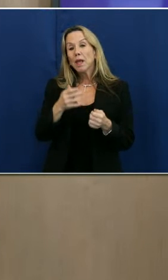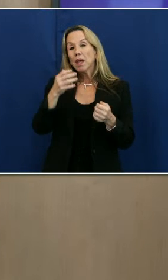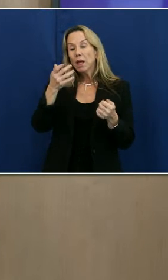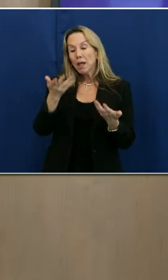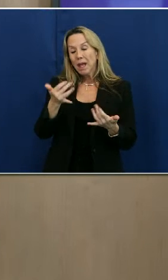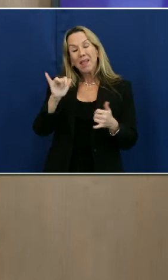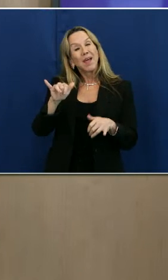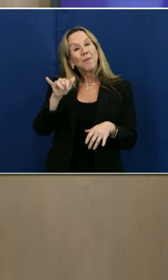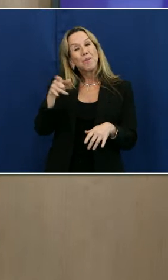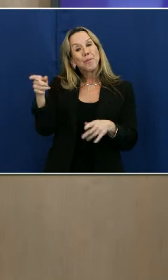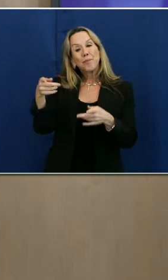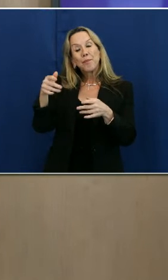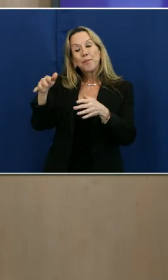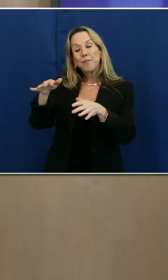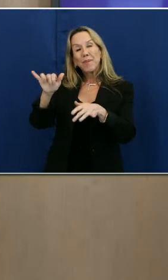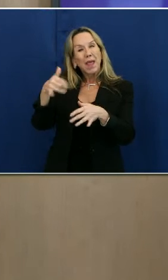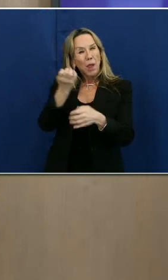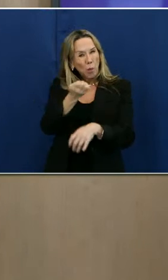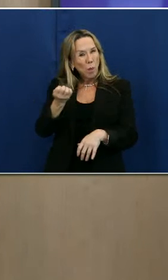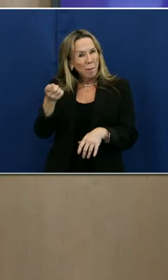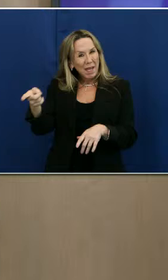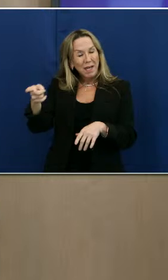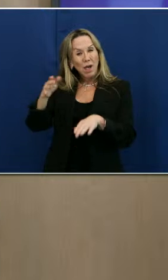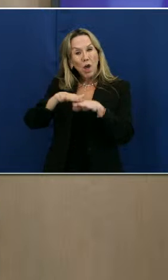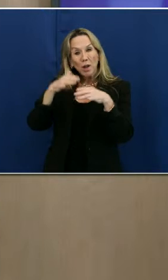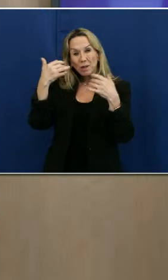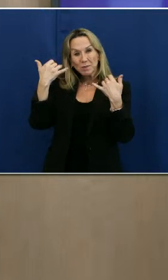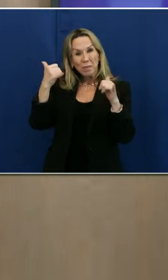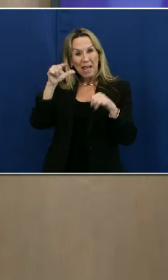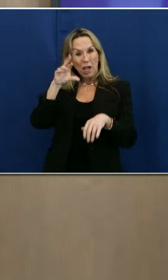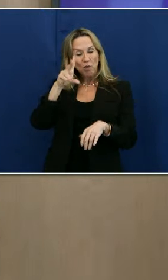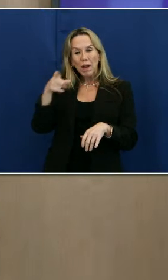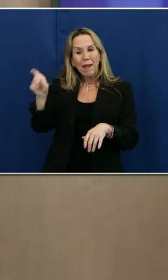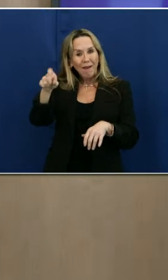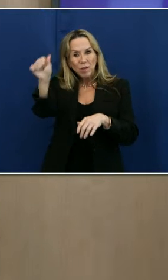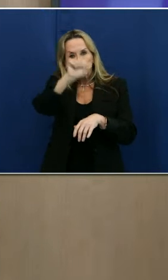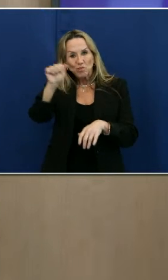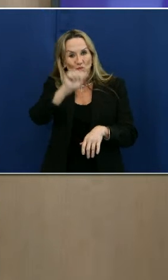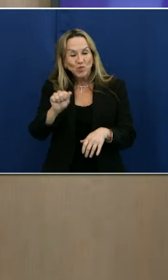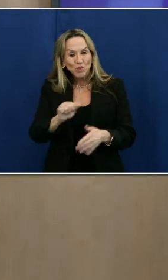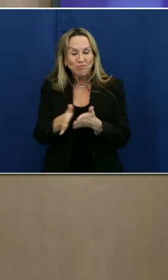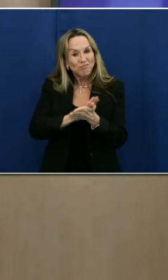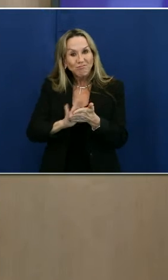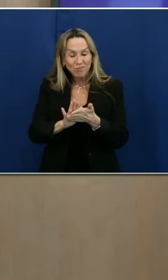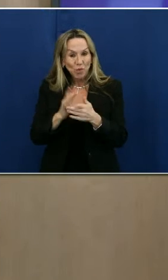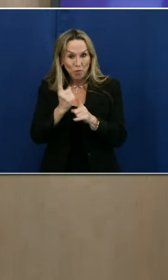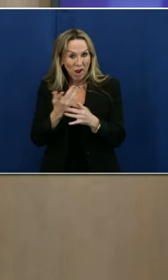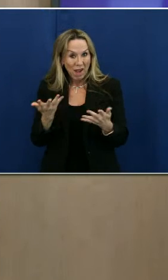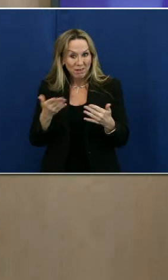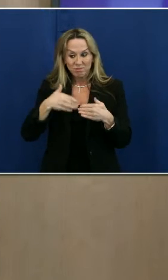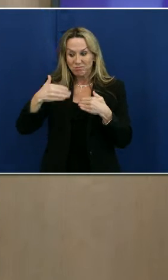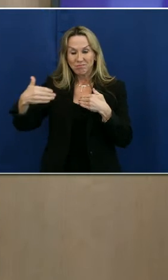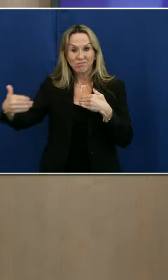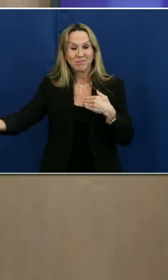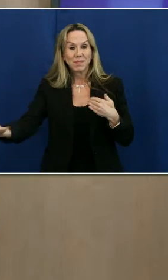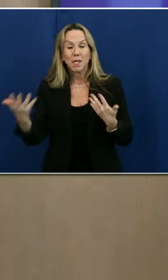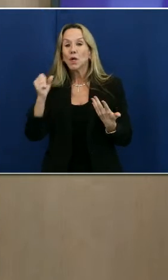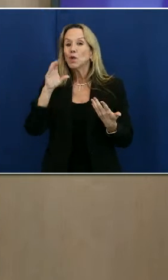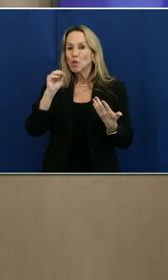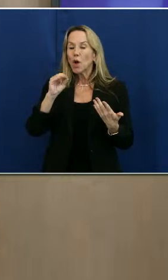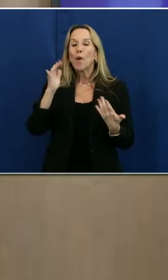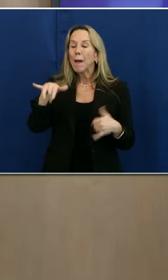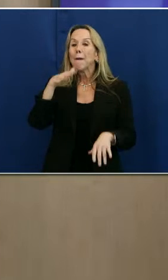playground, the equipment needs to be washed down or sanitized on a frequent basis. So